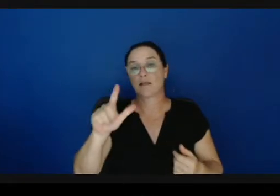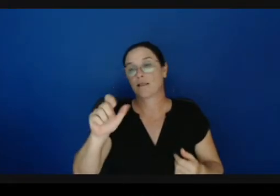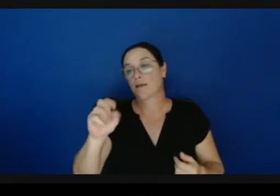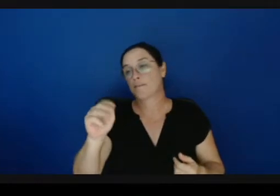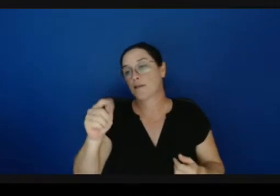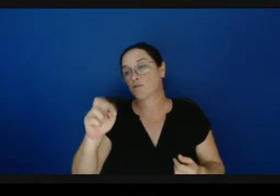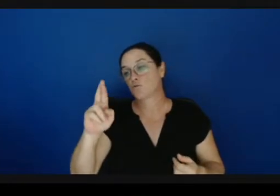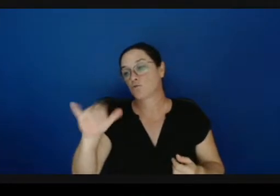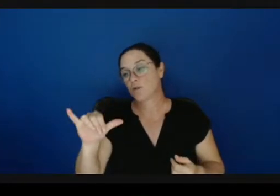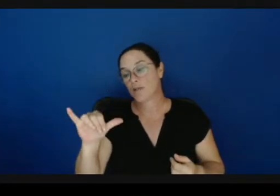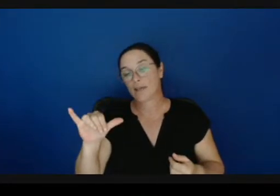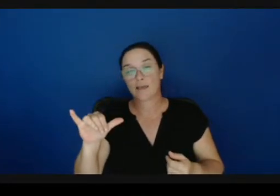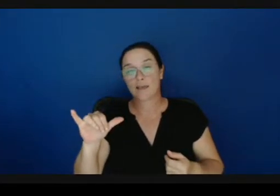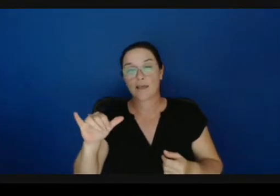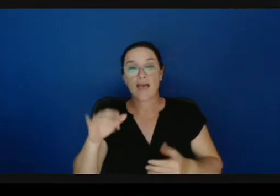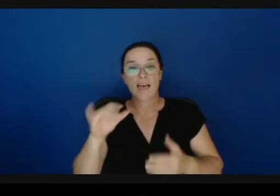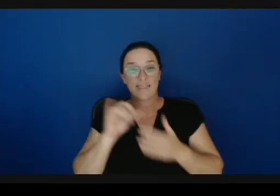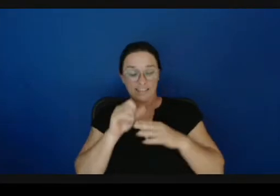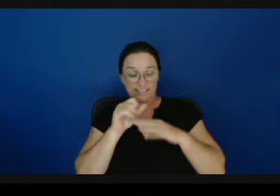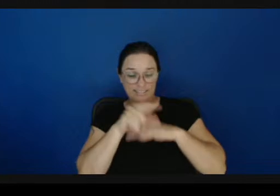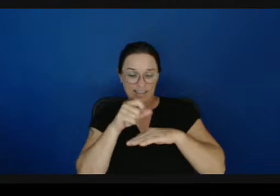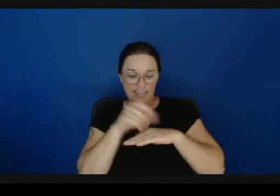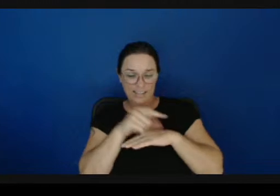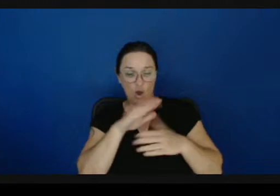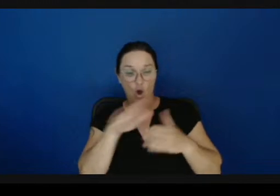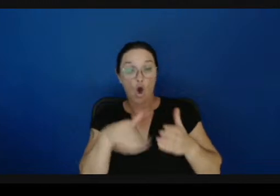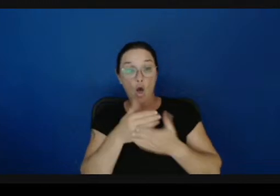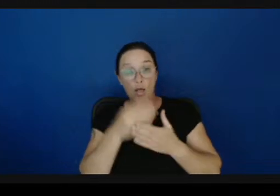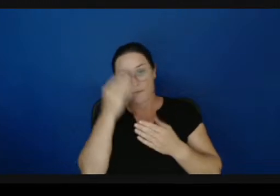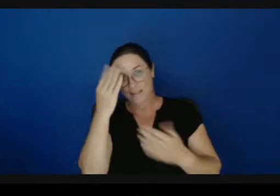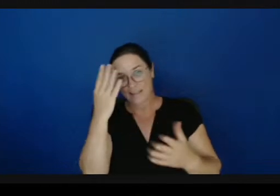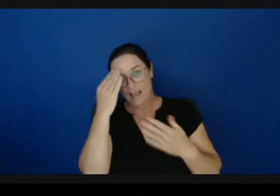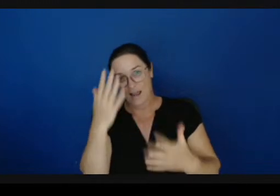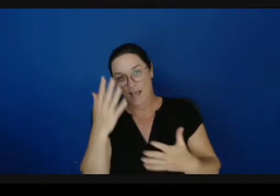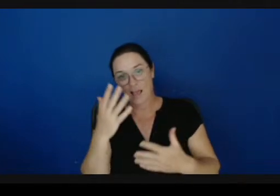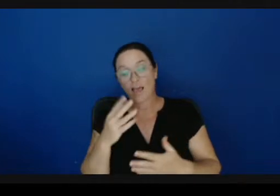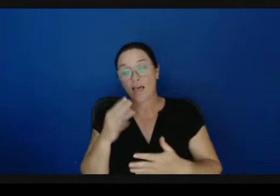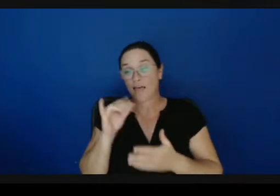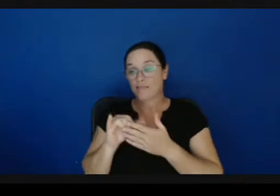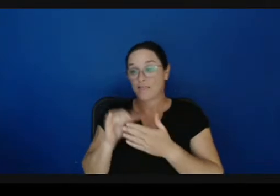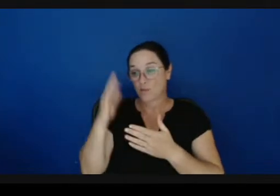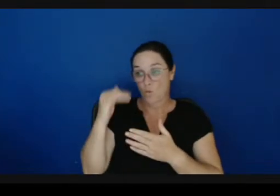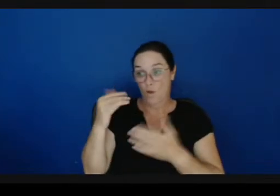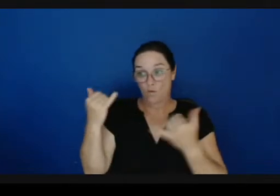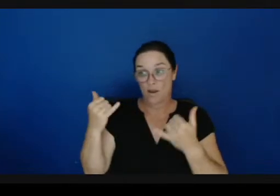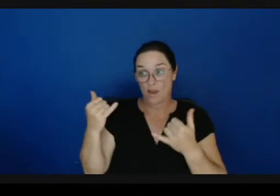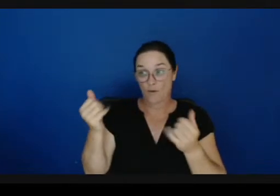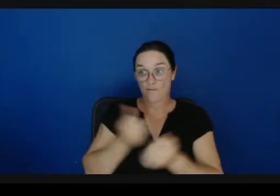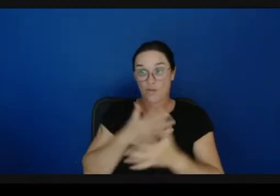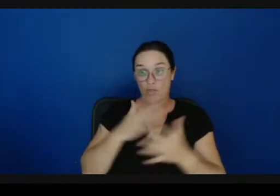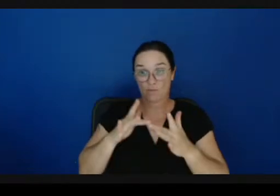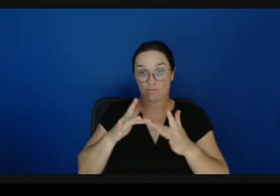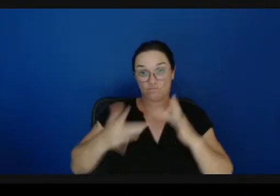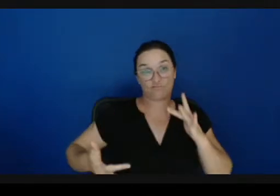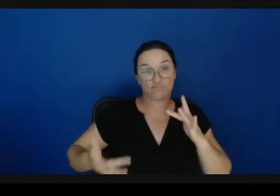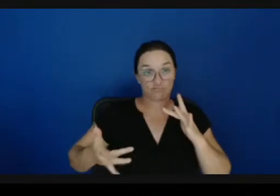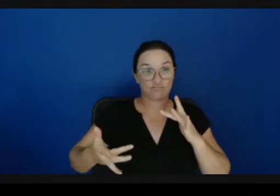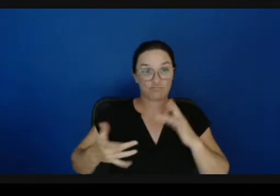their GPS, everything, right? So this is likely why we're having data offline at the USGS